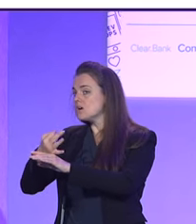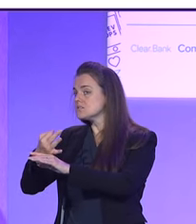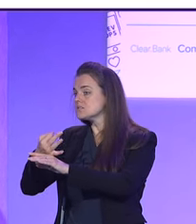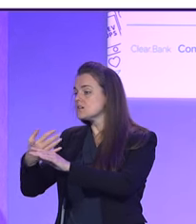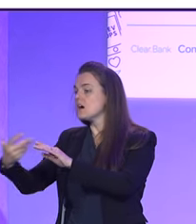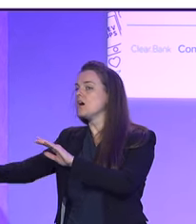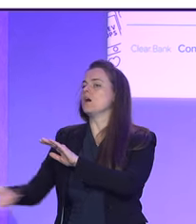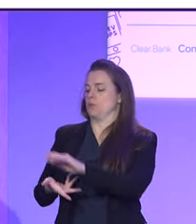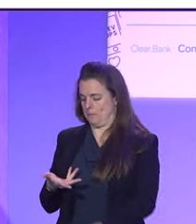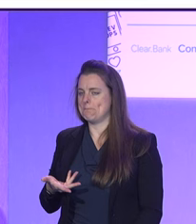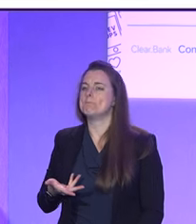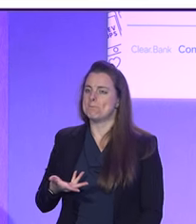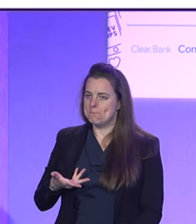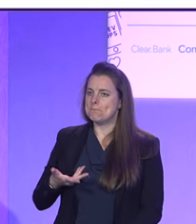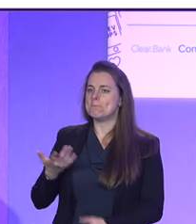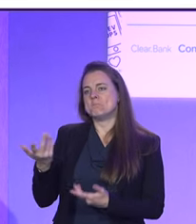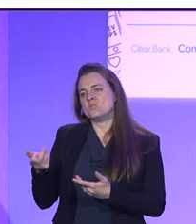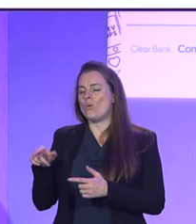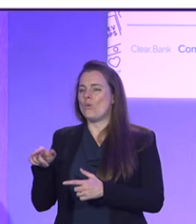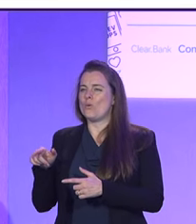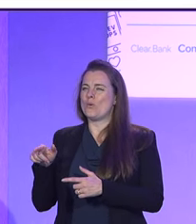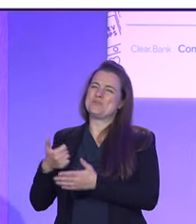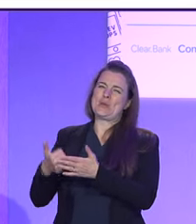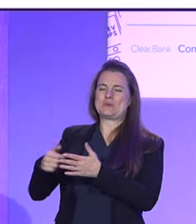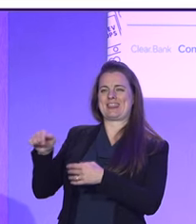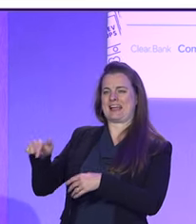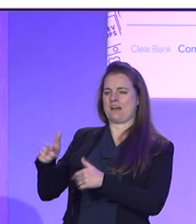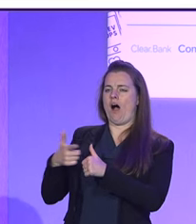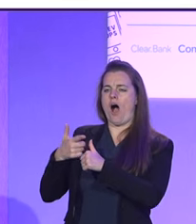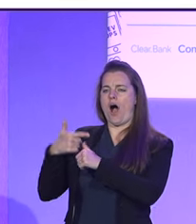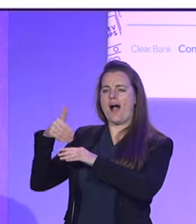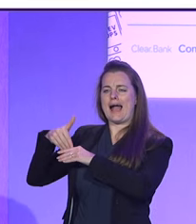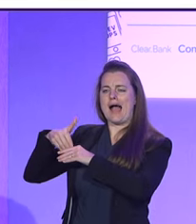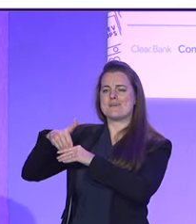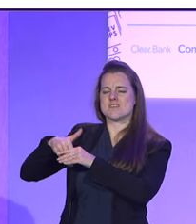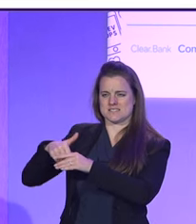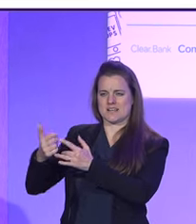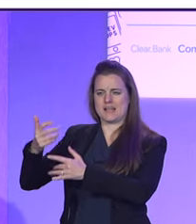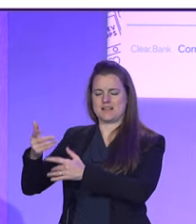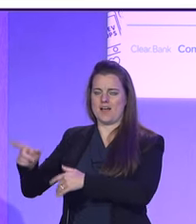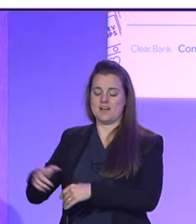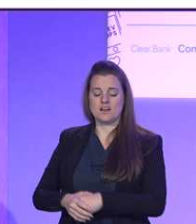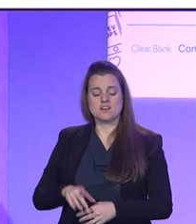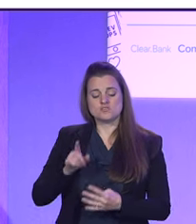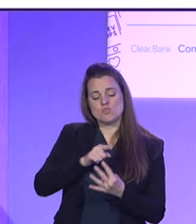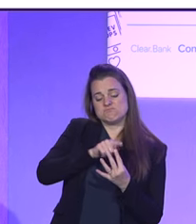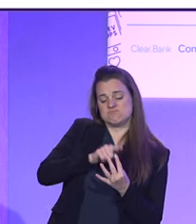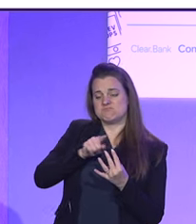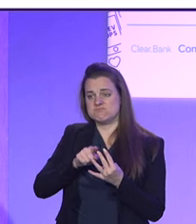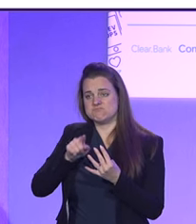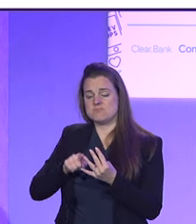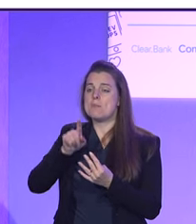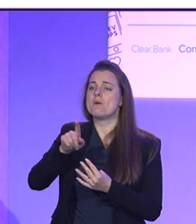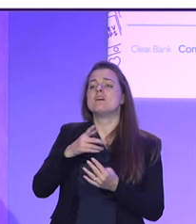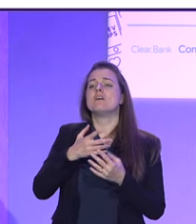and it's typically used for archiving data. There are a few services in AWS that can help